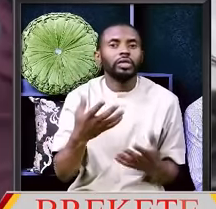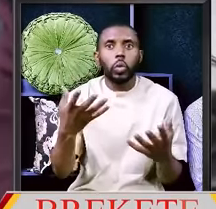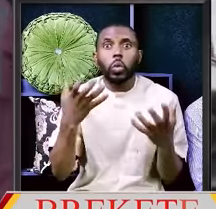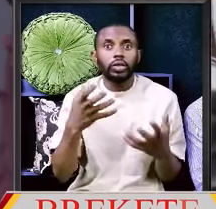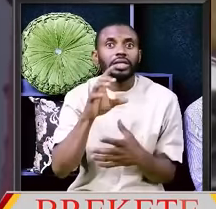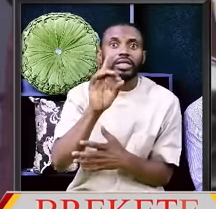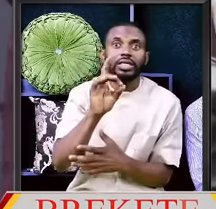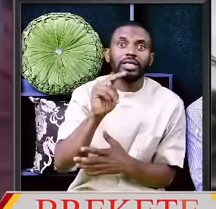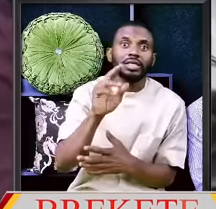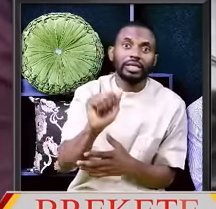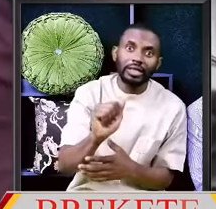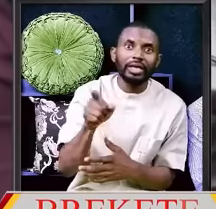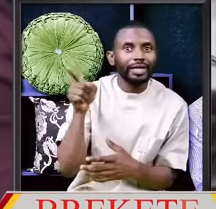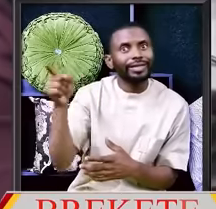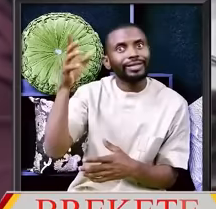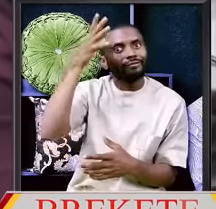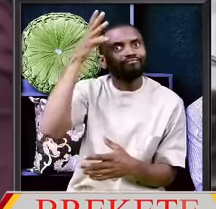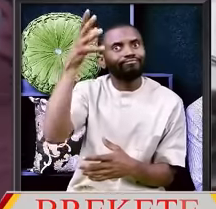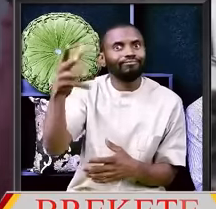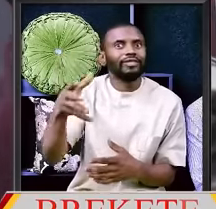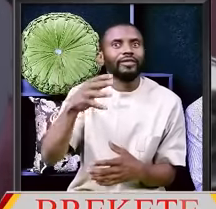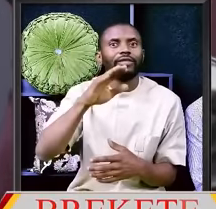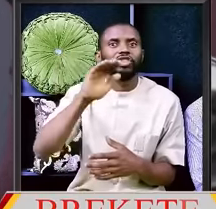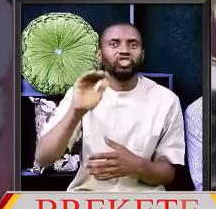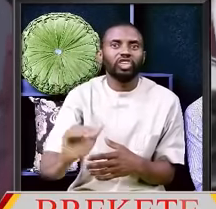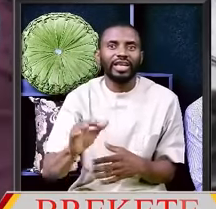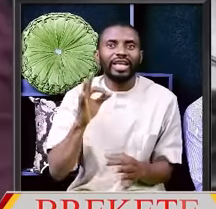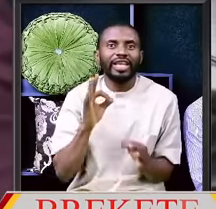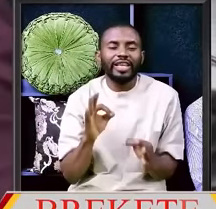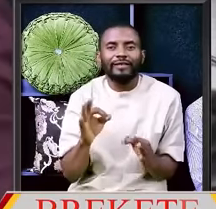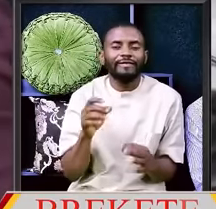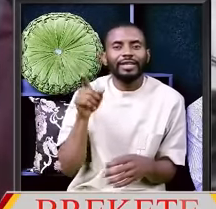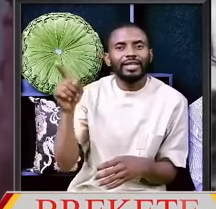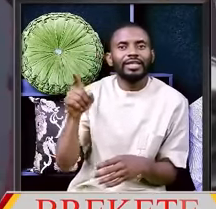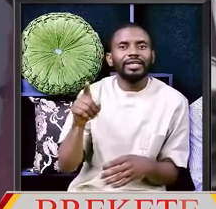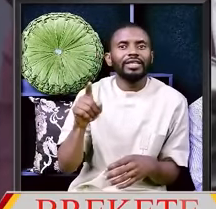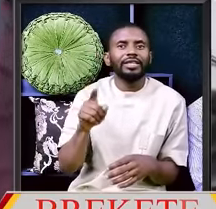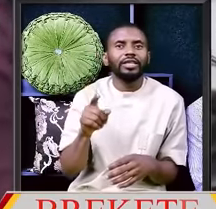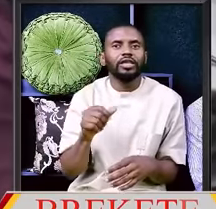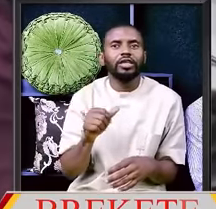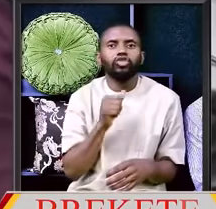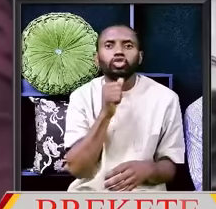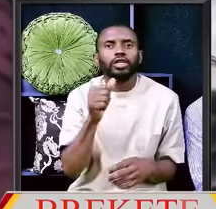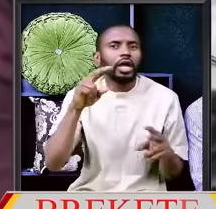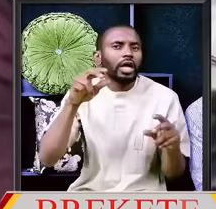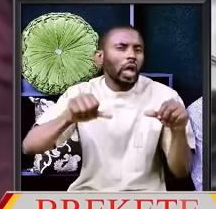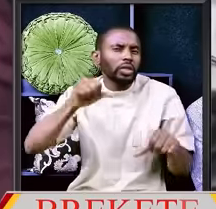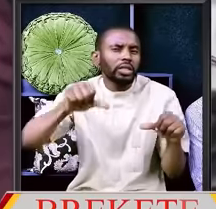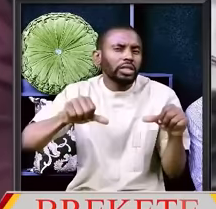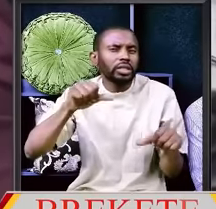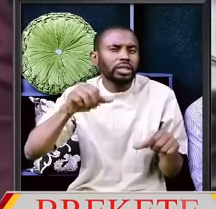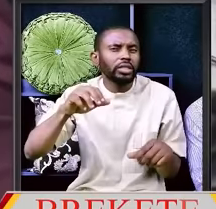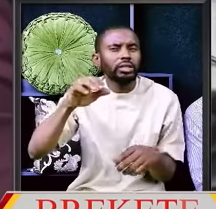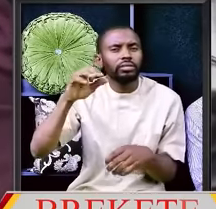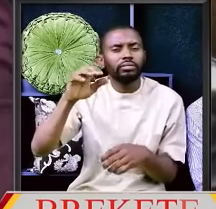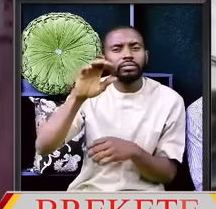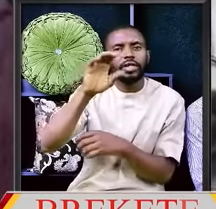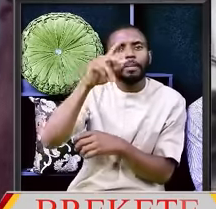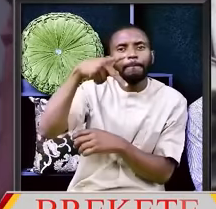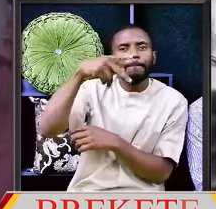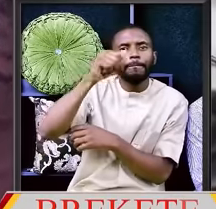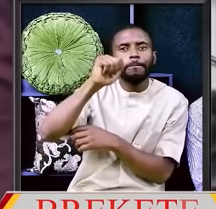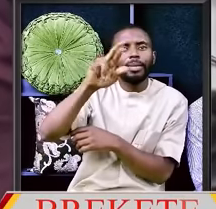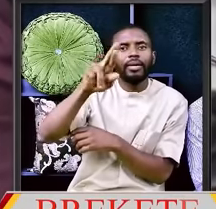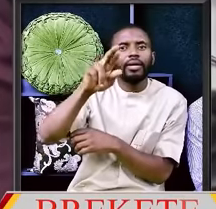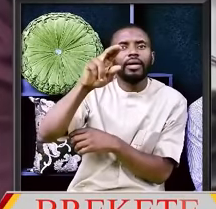DNA. He is the grandfather of the child. If you know they doubt the paternity of the child, he goes, insists, make them do DNA. No, then